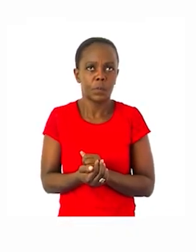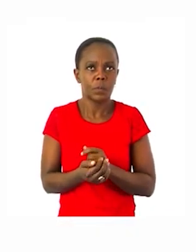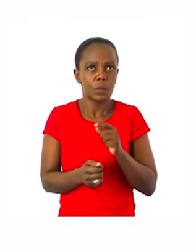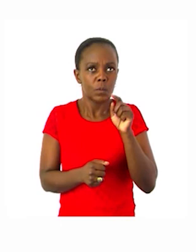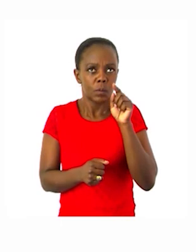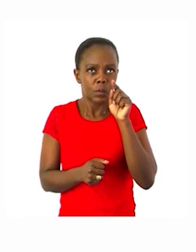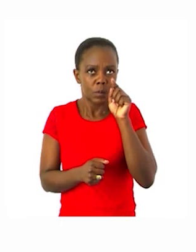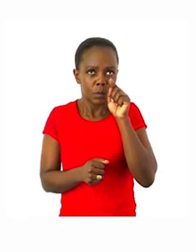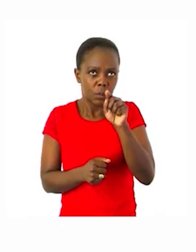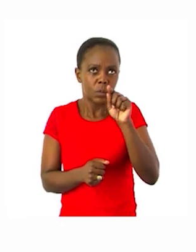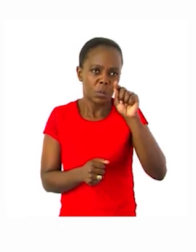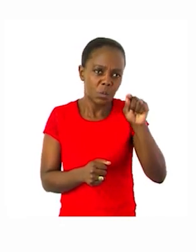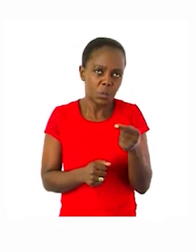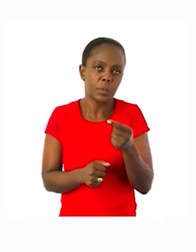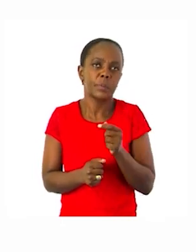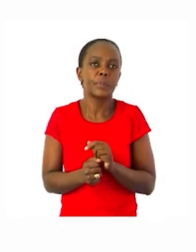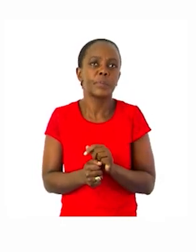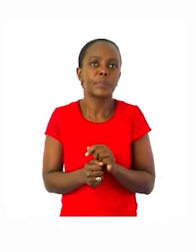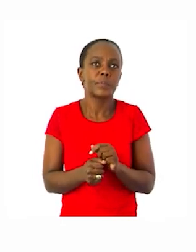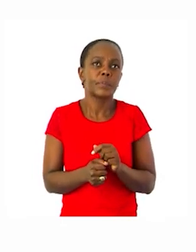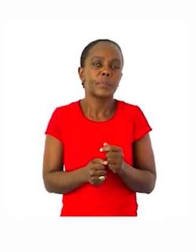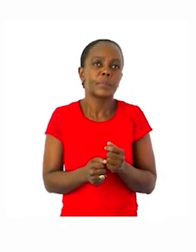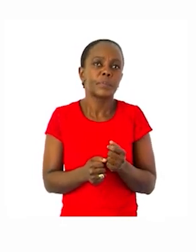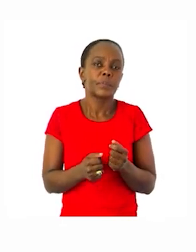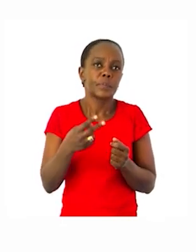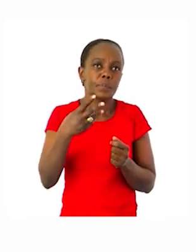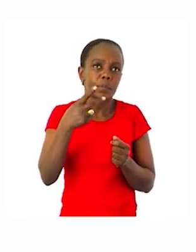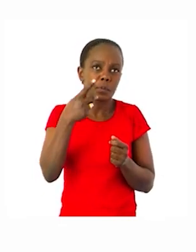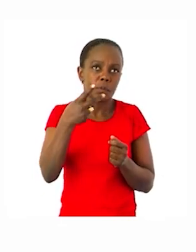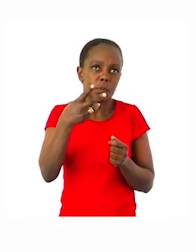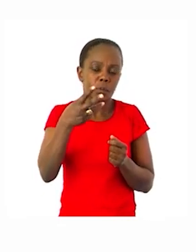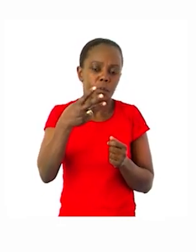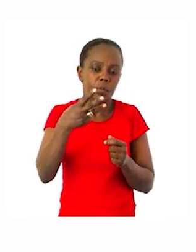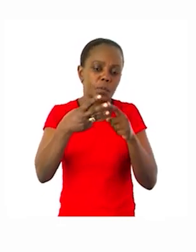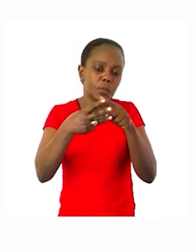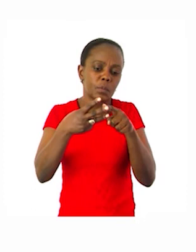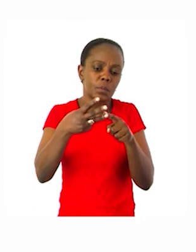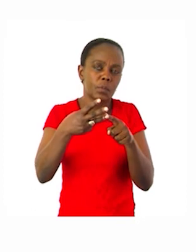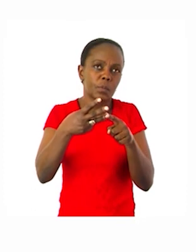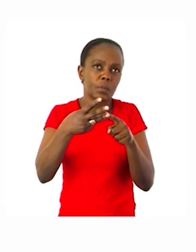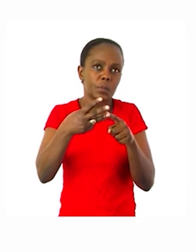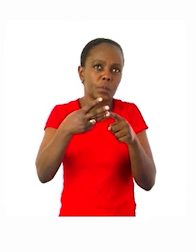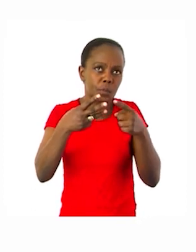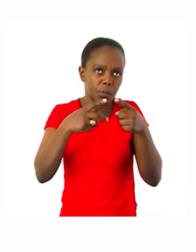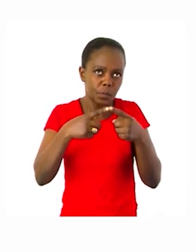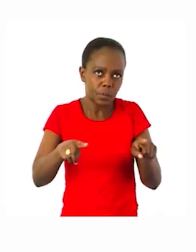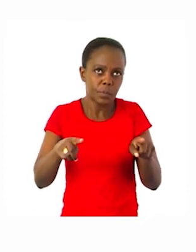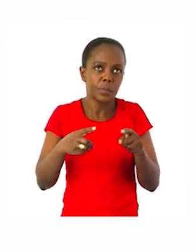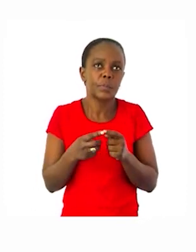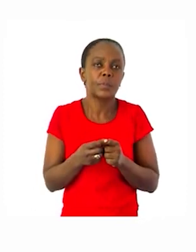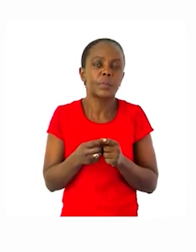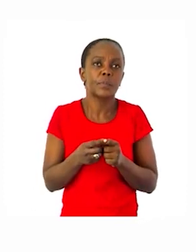punctuation marks. There are 3 types of punctuation marks that are there.